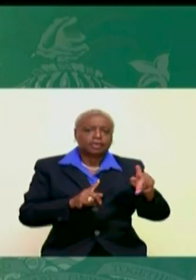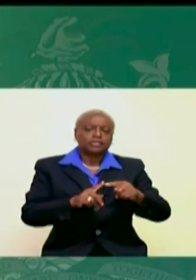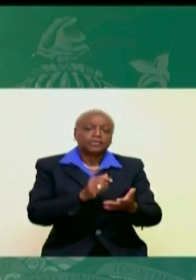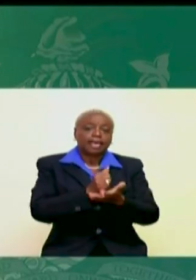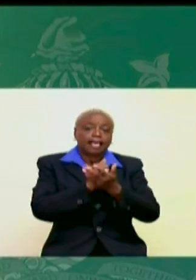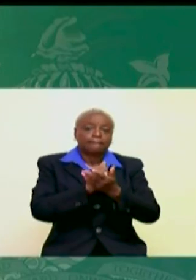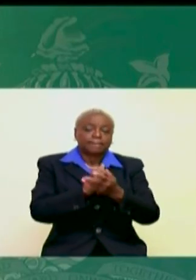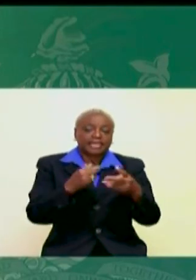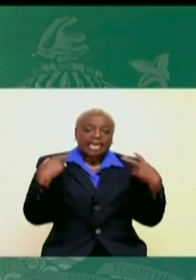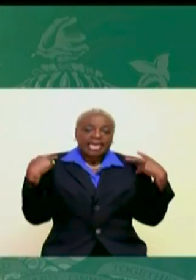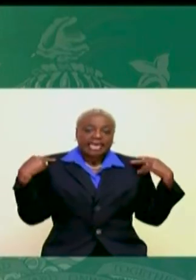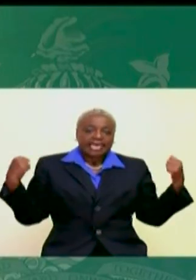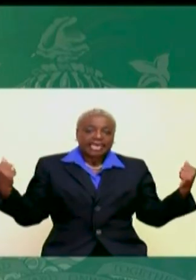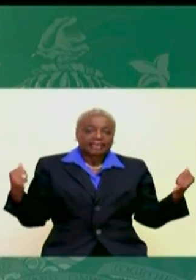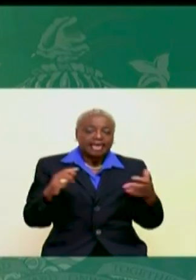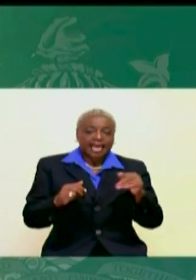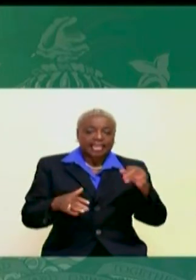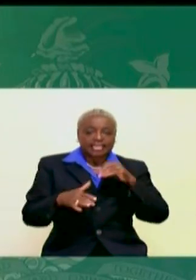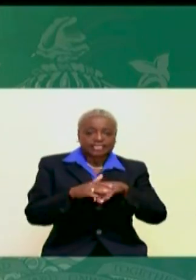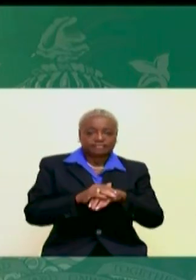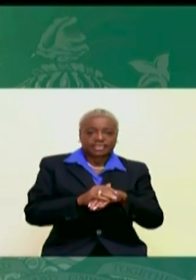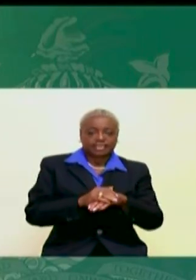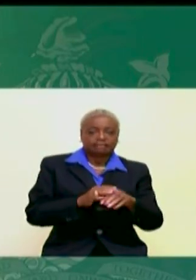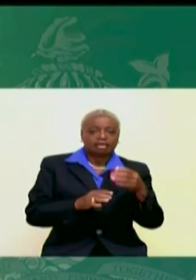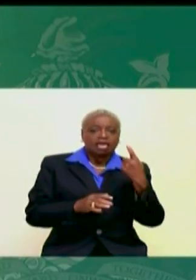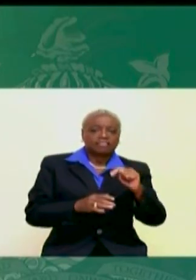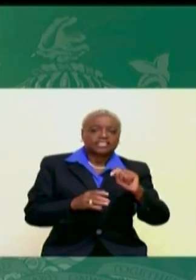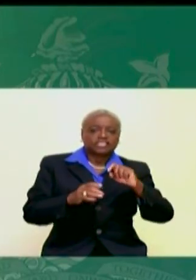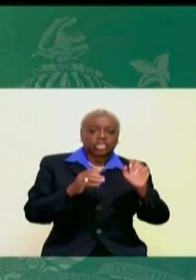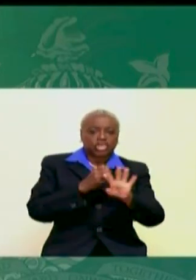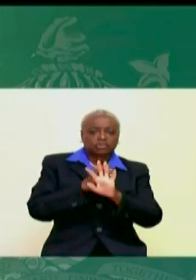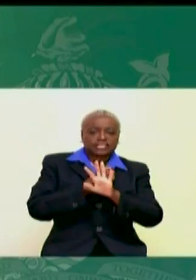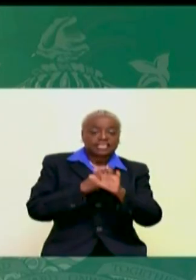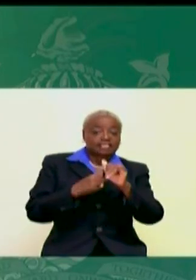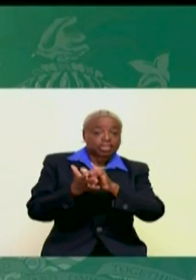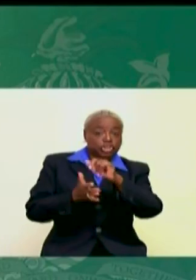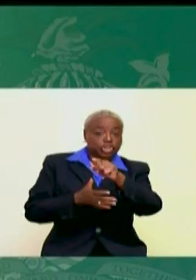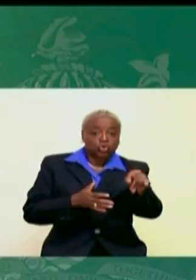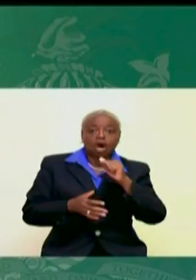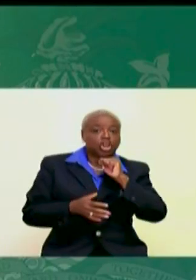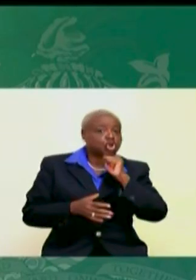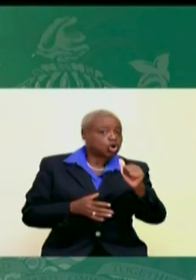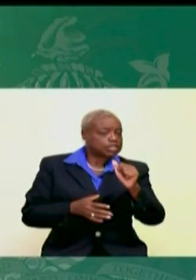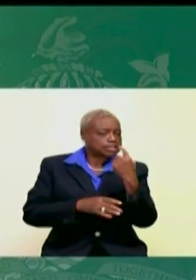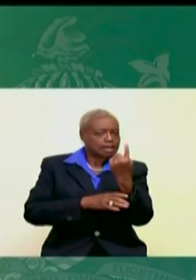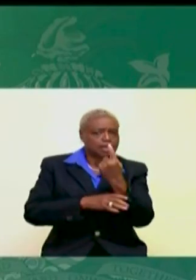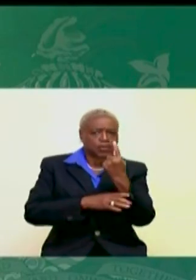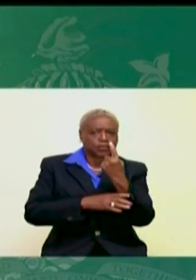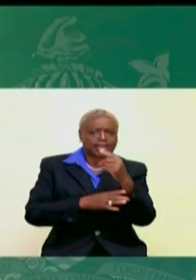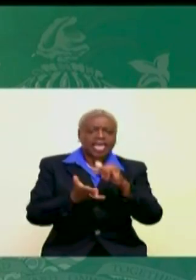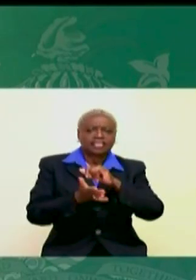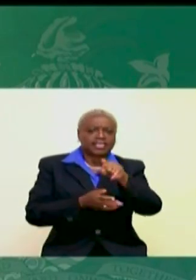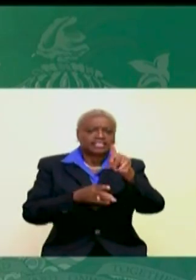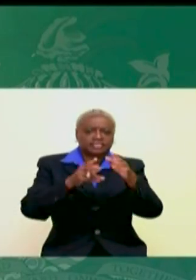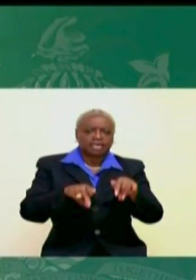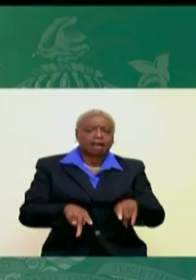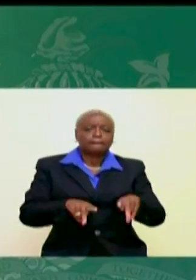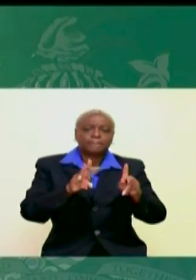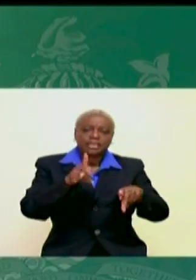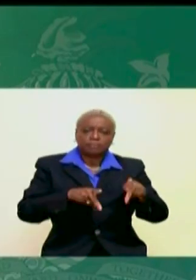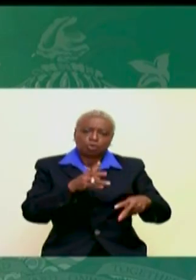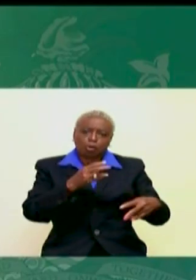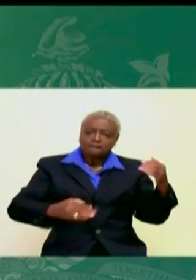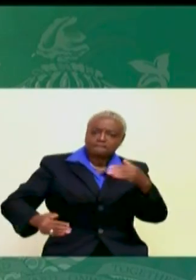heal, and intervene. The security that you are not alone and that there are people fighting on